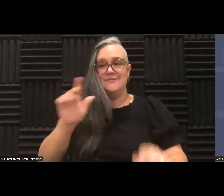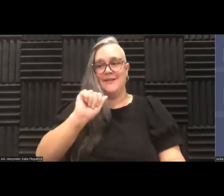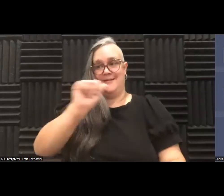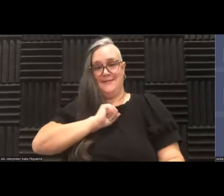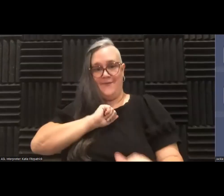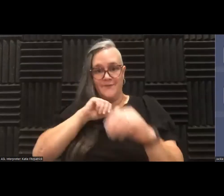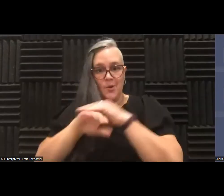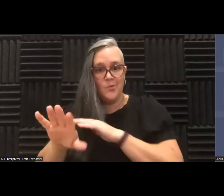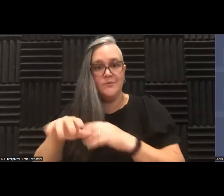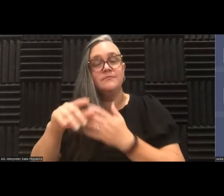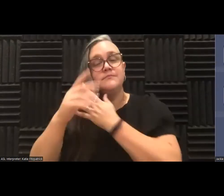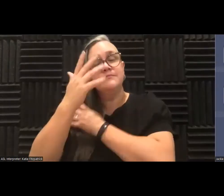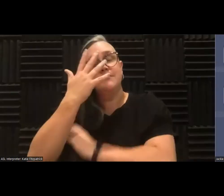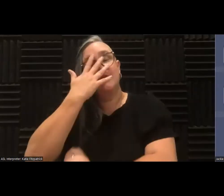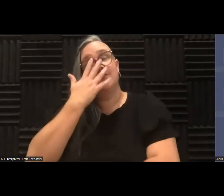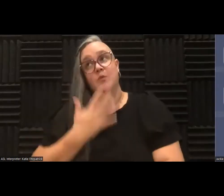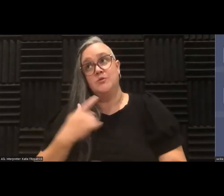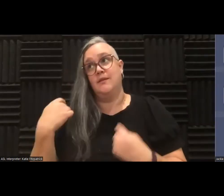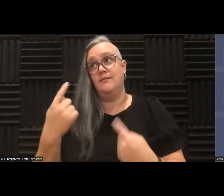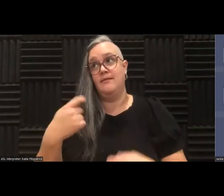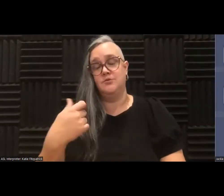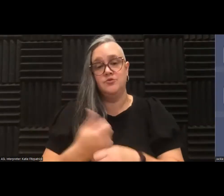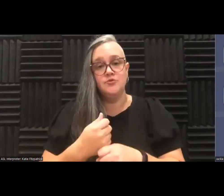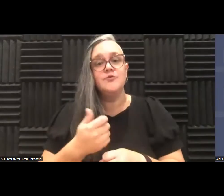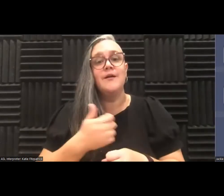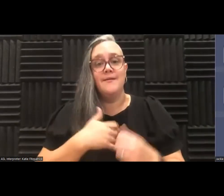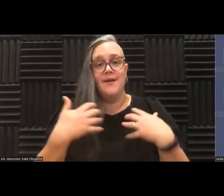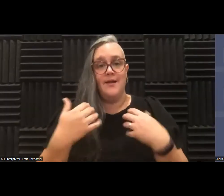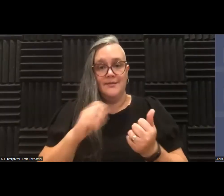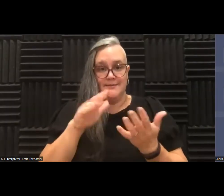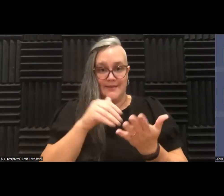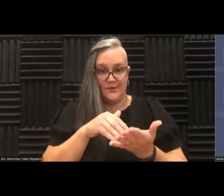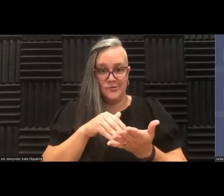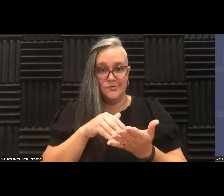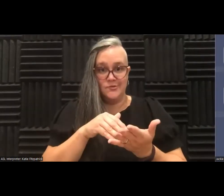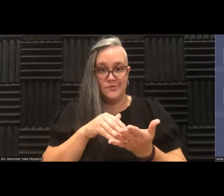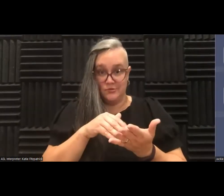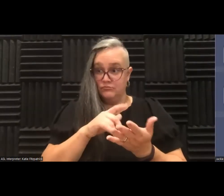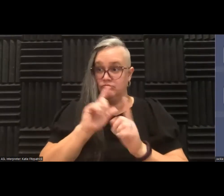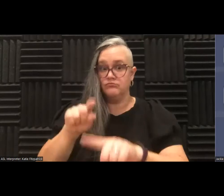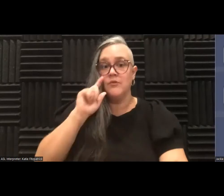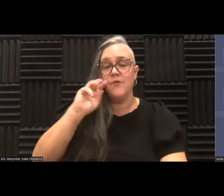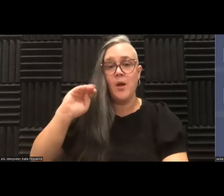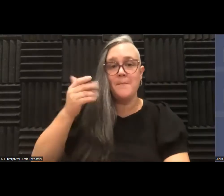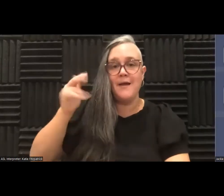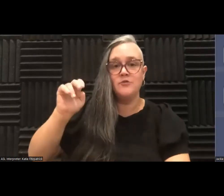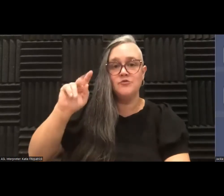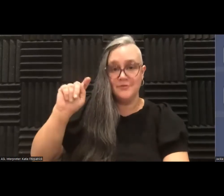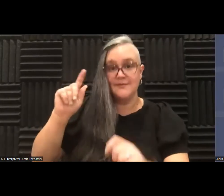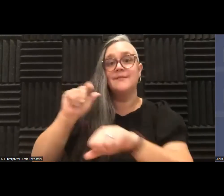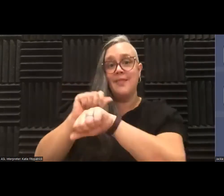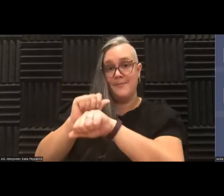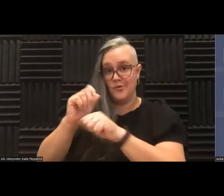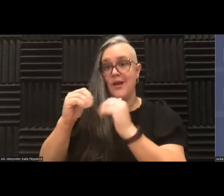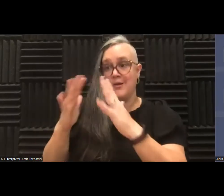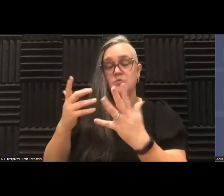Unfortunately, in the last year, we did have an instance where a health center was at migrant labor housing and was providing mobile